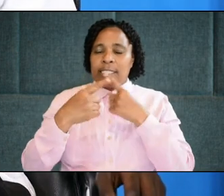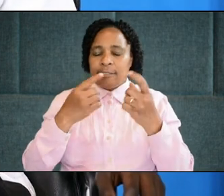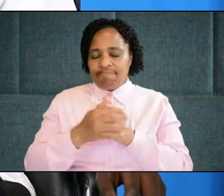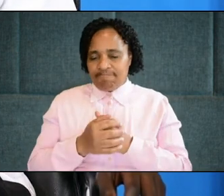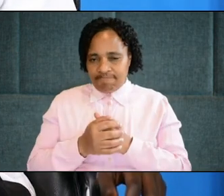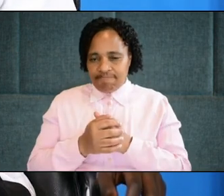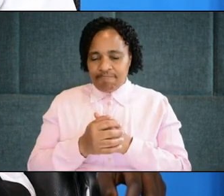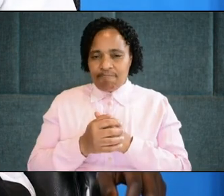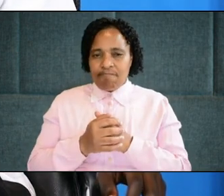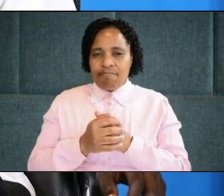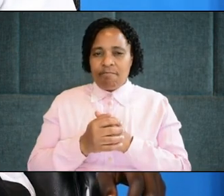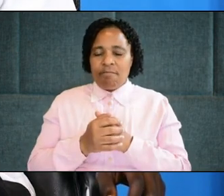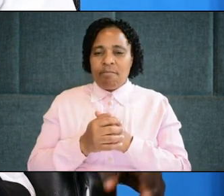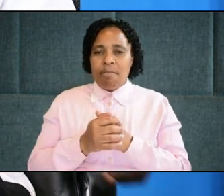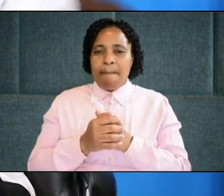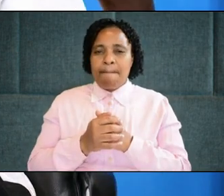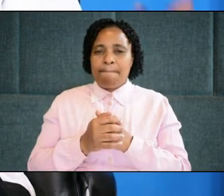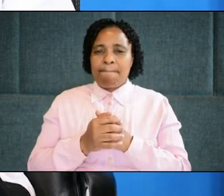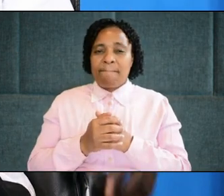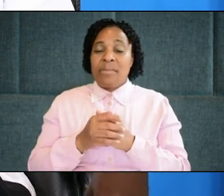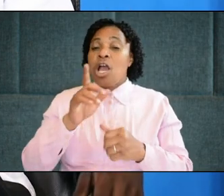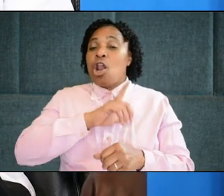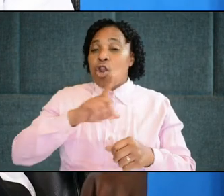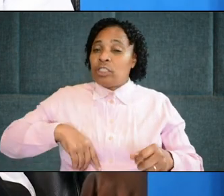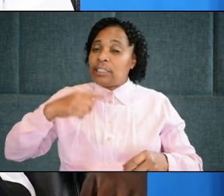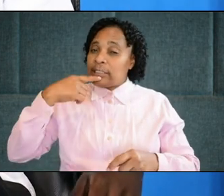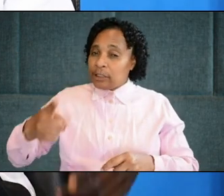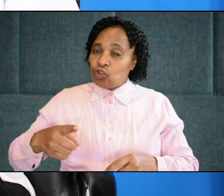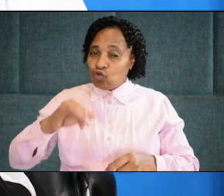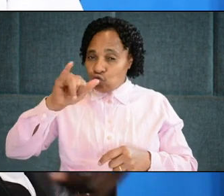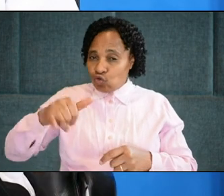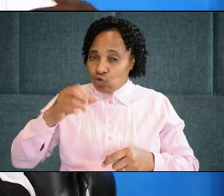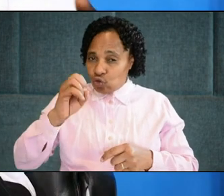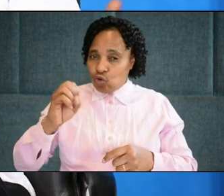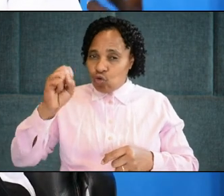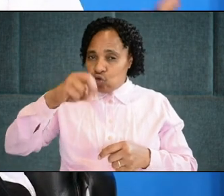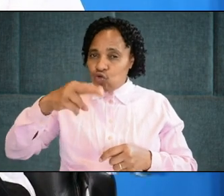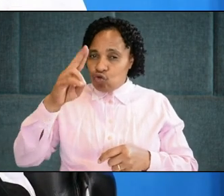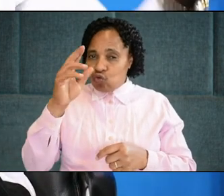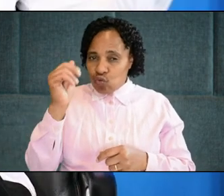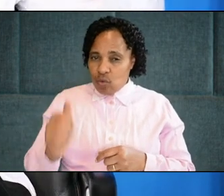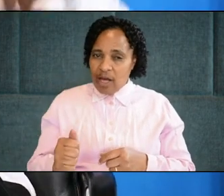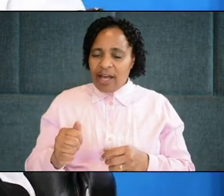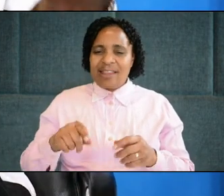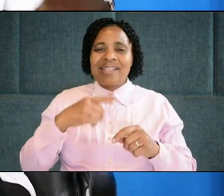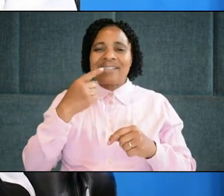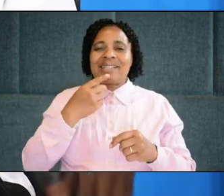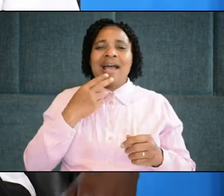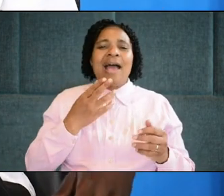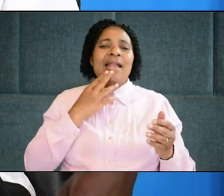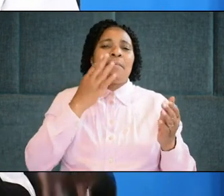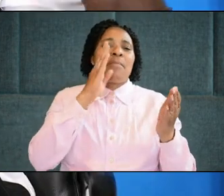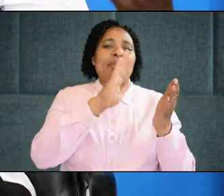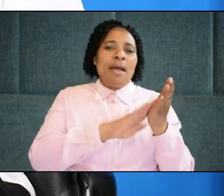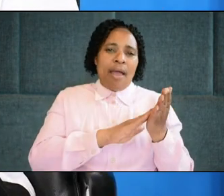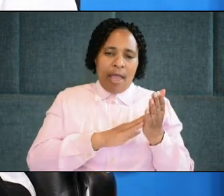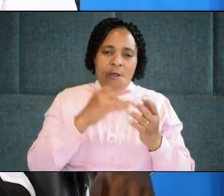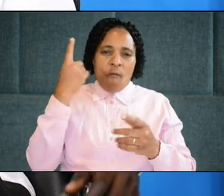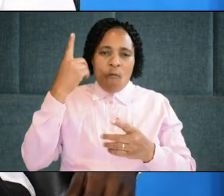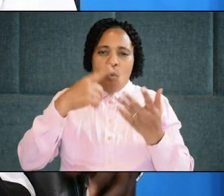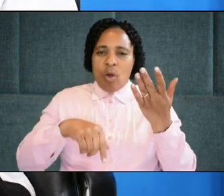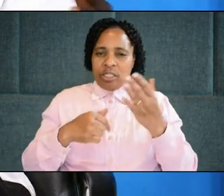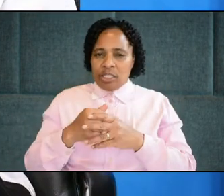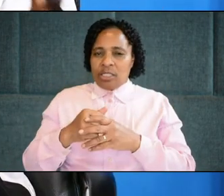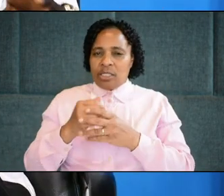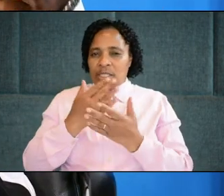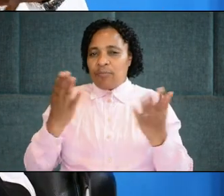that, and the Lord said to Joshua. Now, when it says the Lord said to Joshua, this is a reply to something that Joshua had